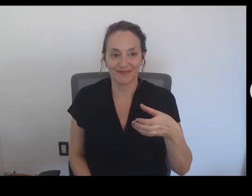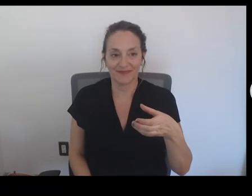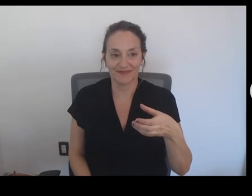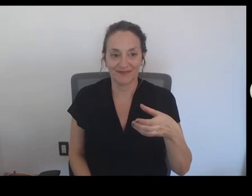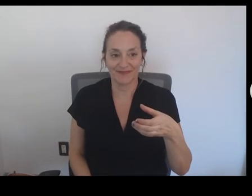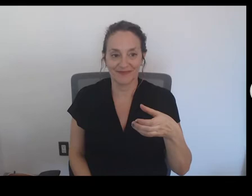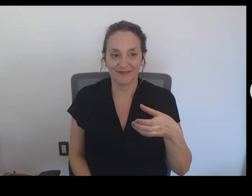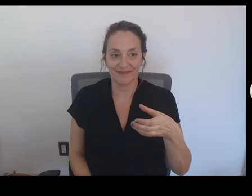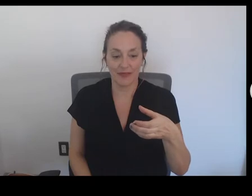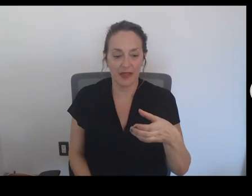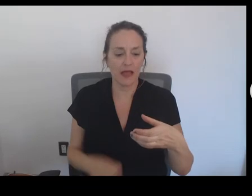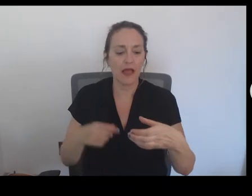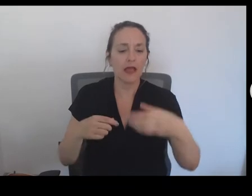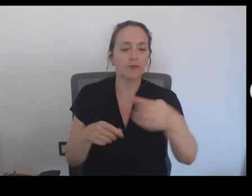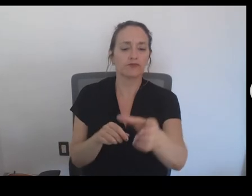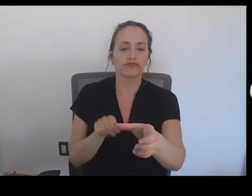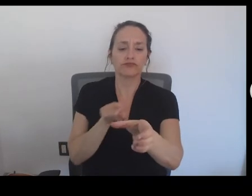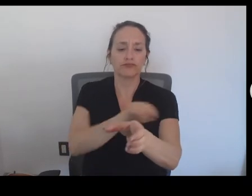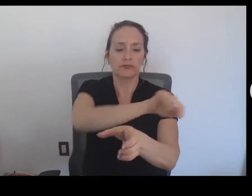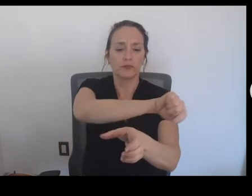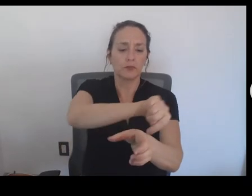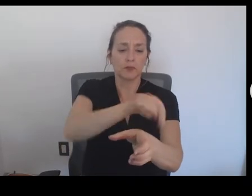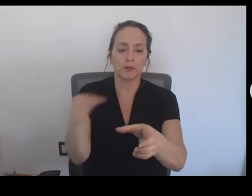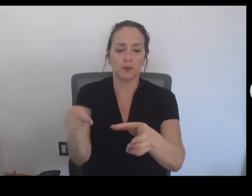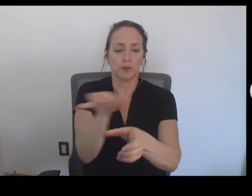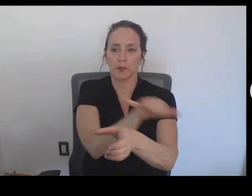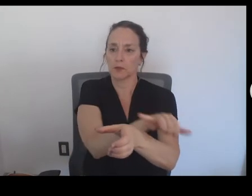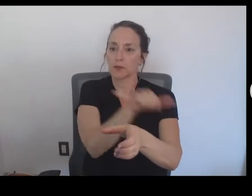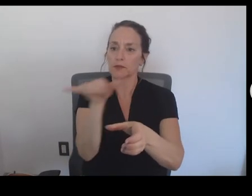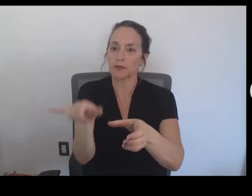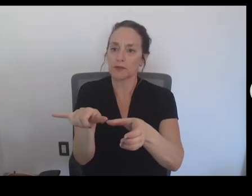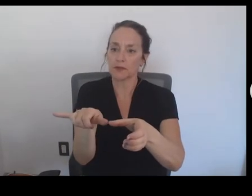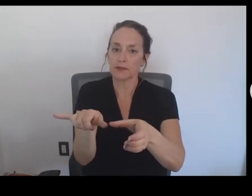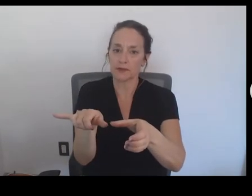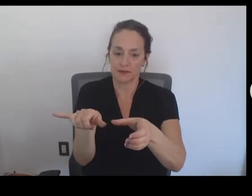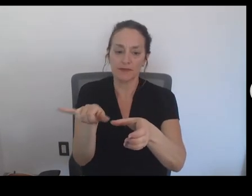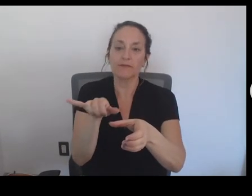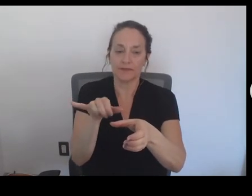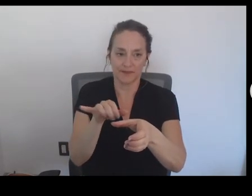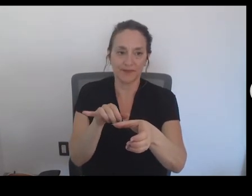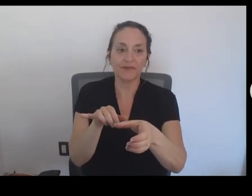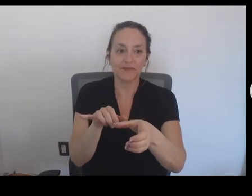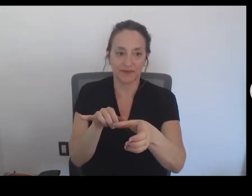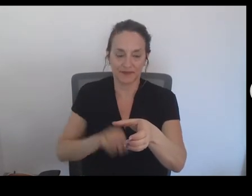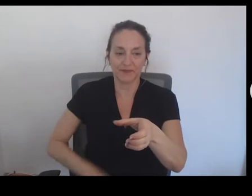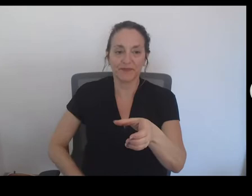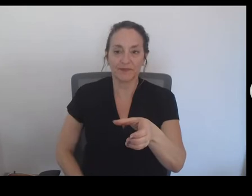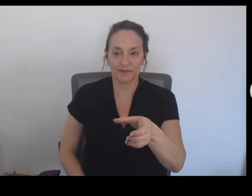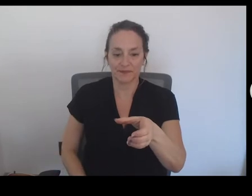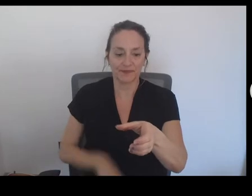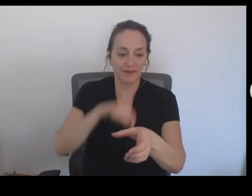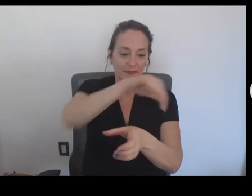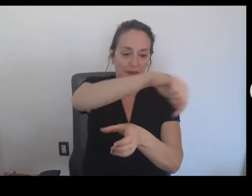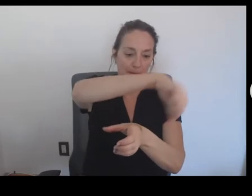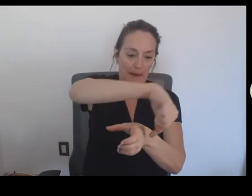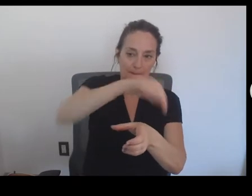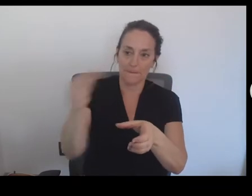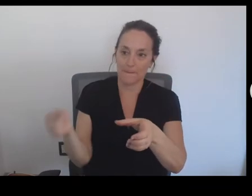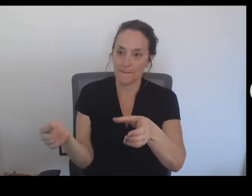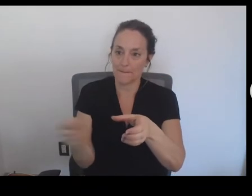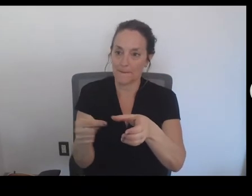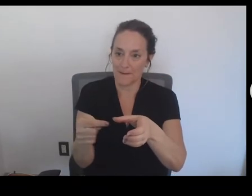Then you're going to try to make it, see where it goes to the other side of the cup so you can make your second hole, kind of get an idea of where to do it.